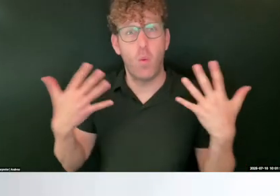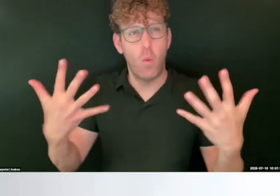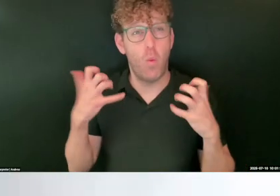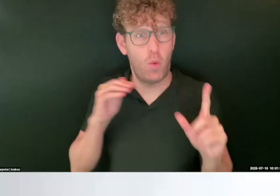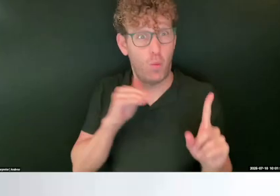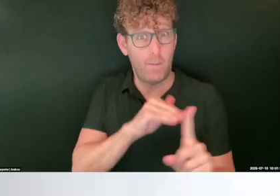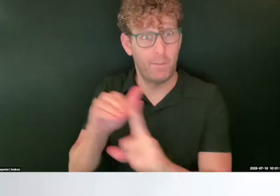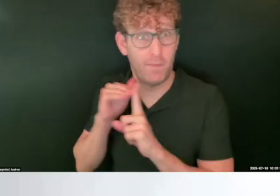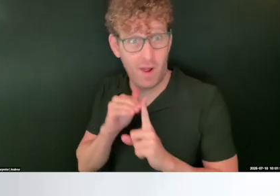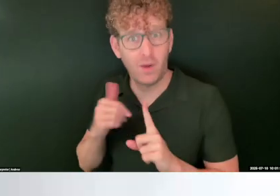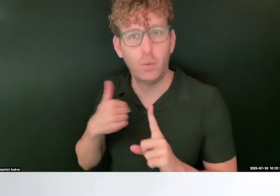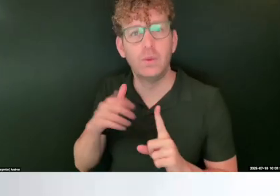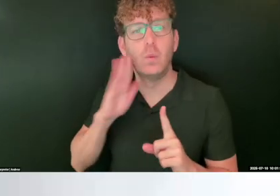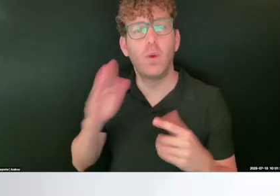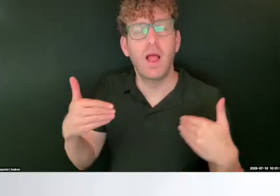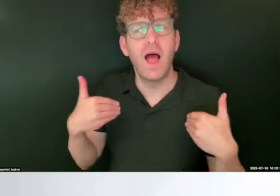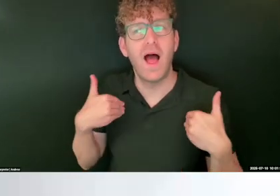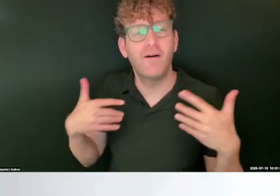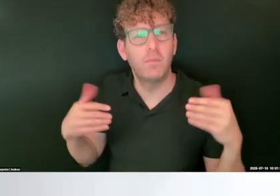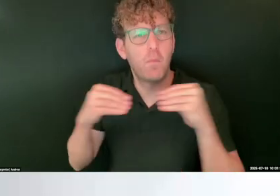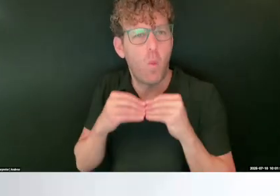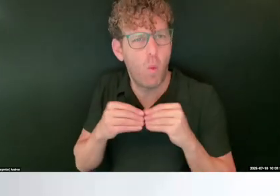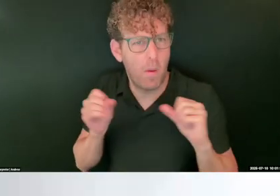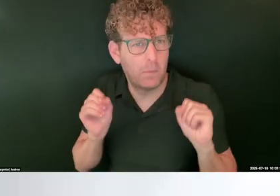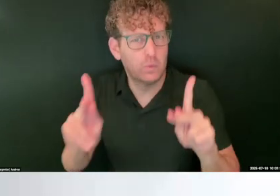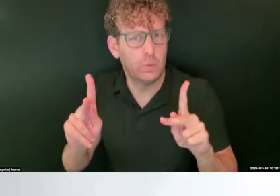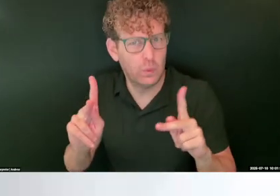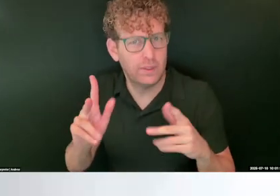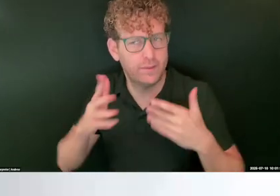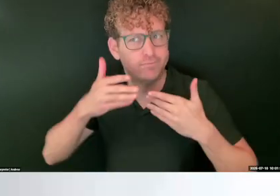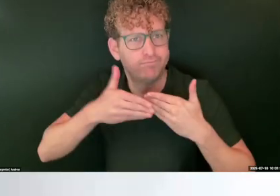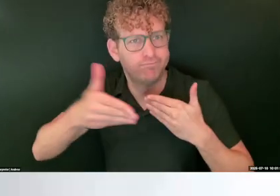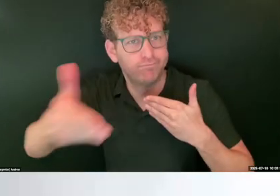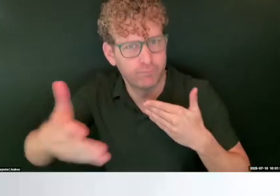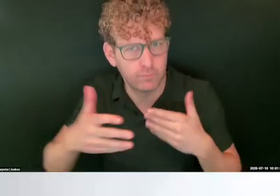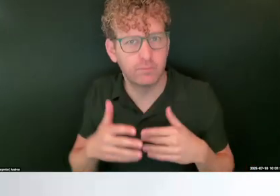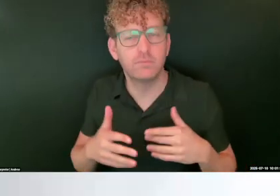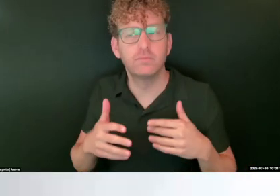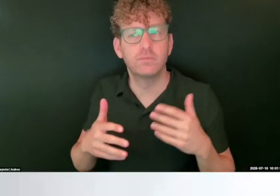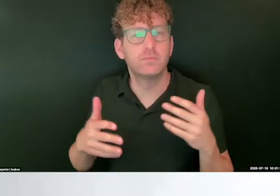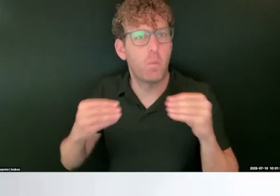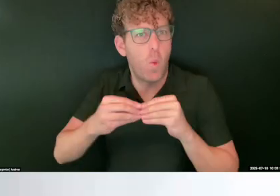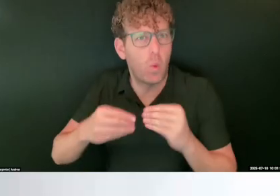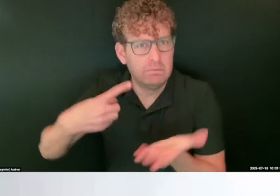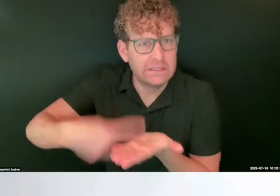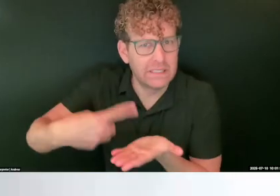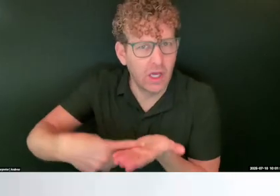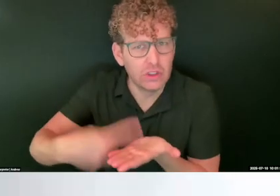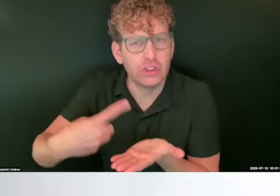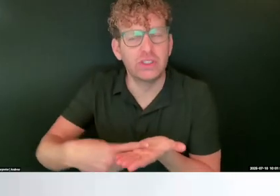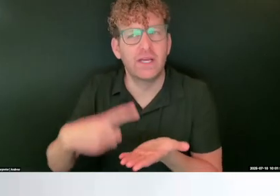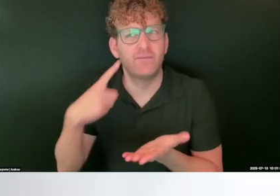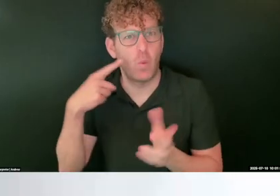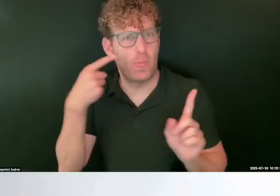that we will have additional opportunities for more discussion on these items. But at